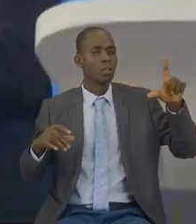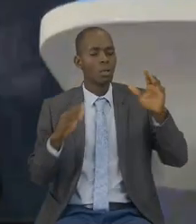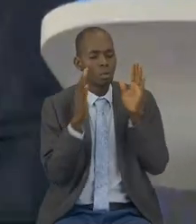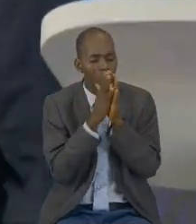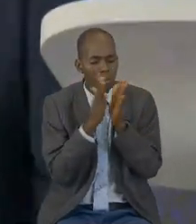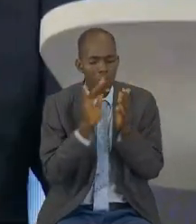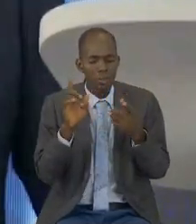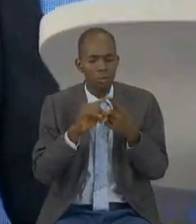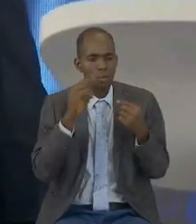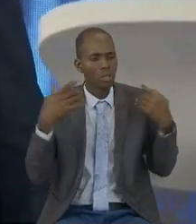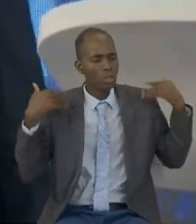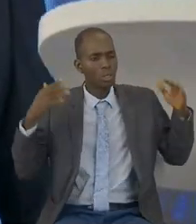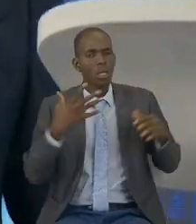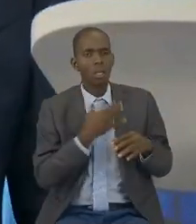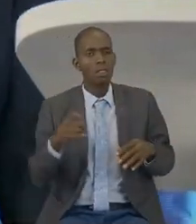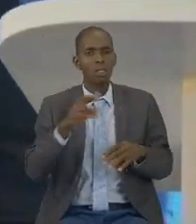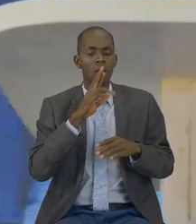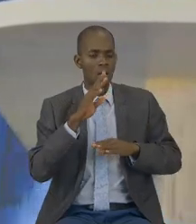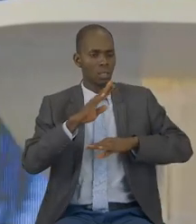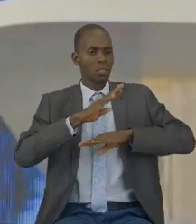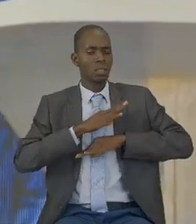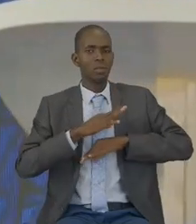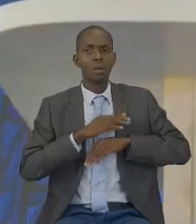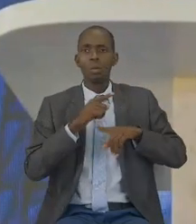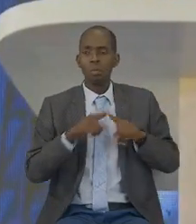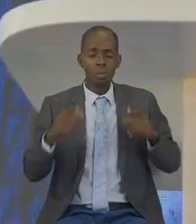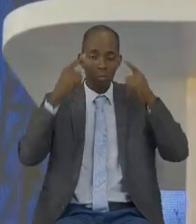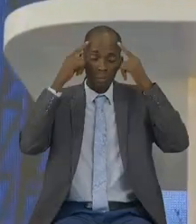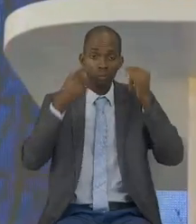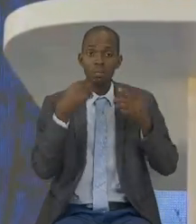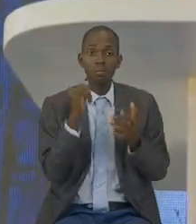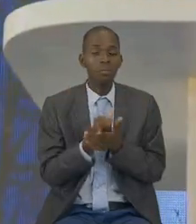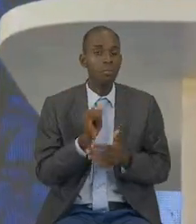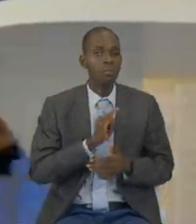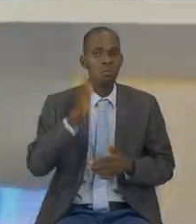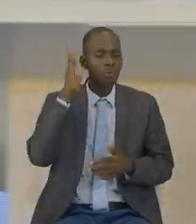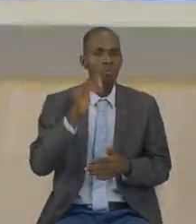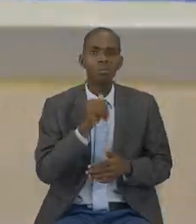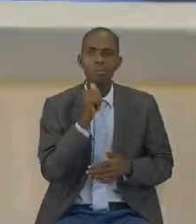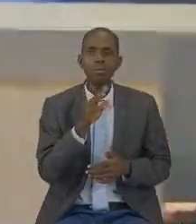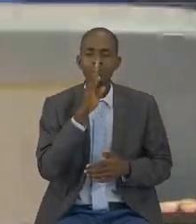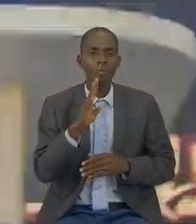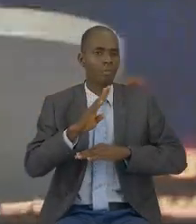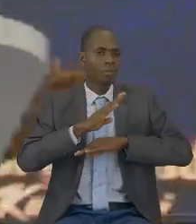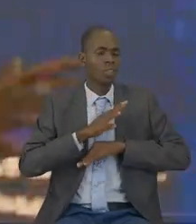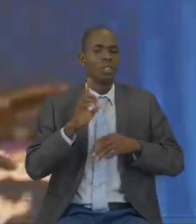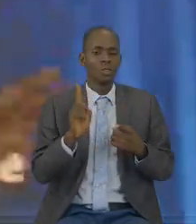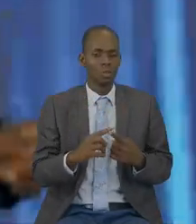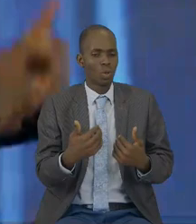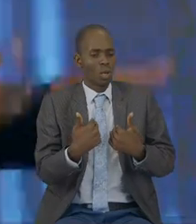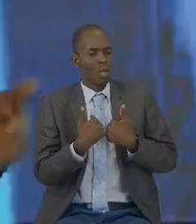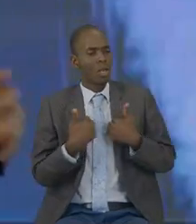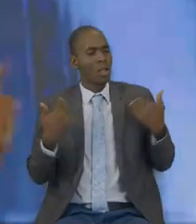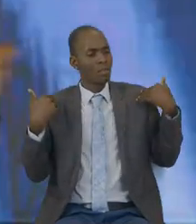and they're satisfied. Moses said, I will not be satisfied, I will not be pleased to have an